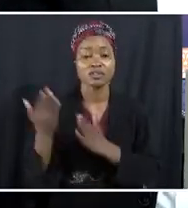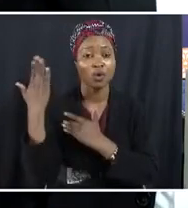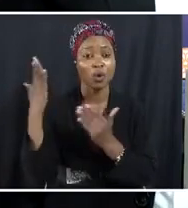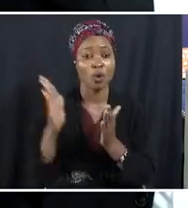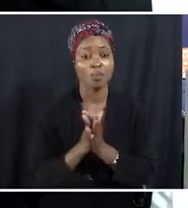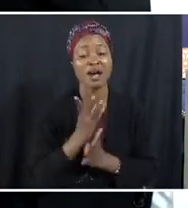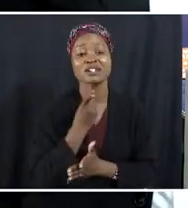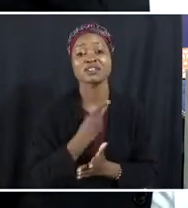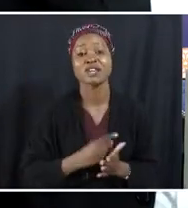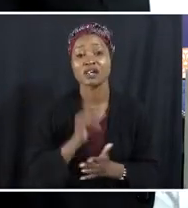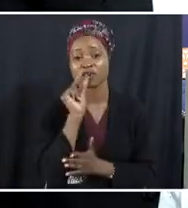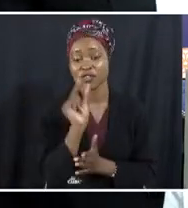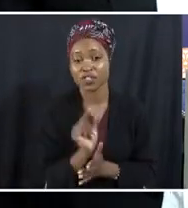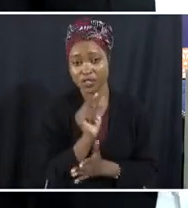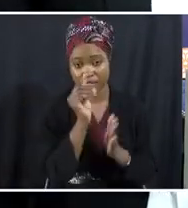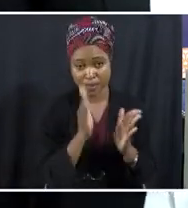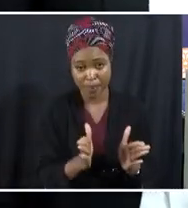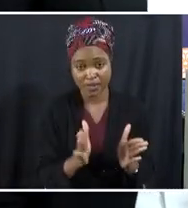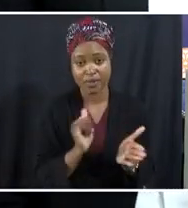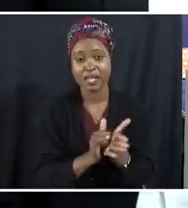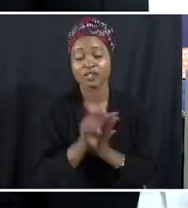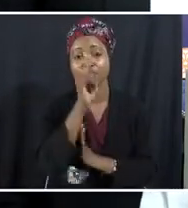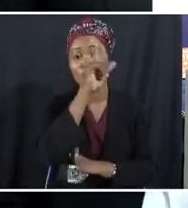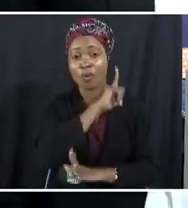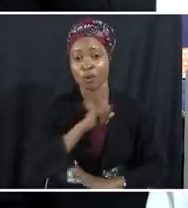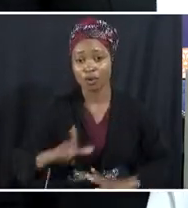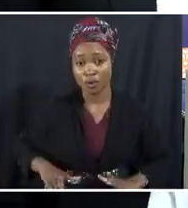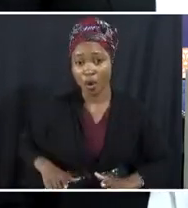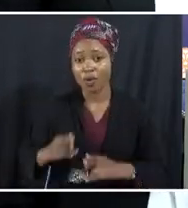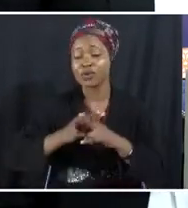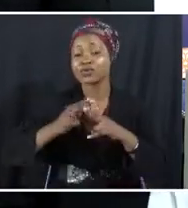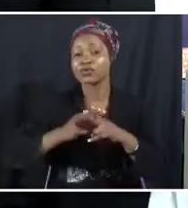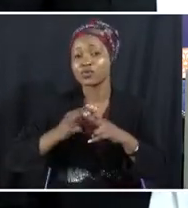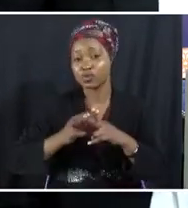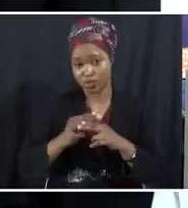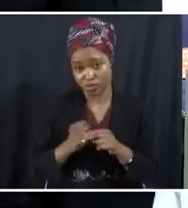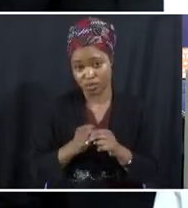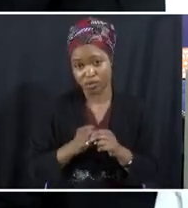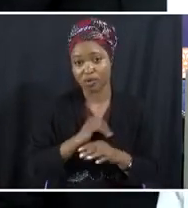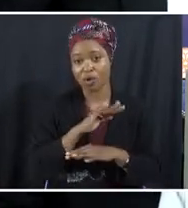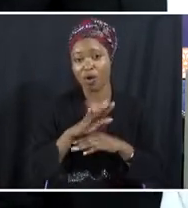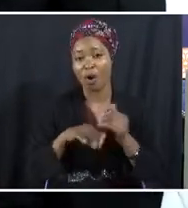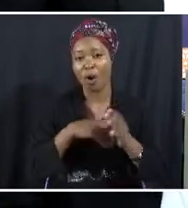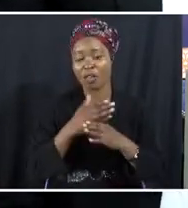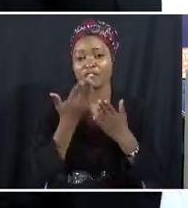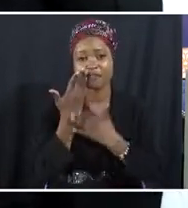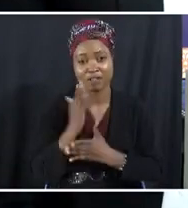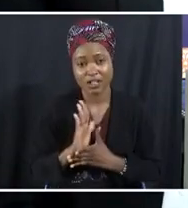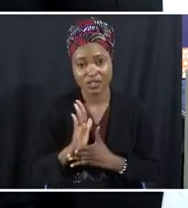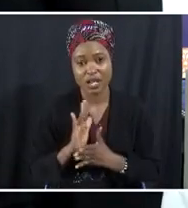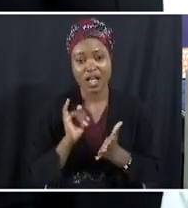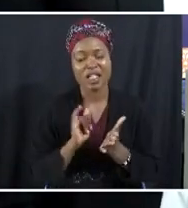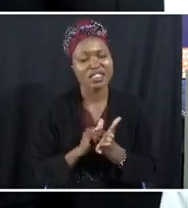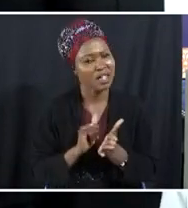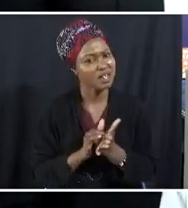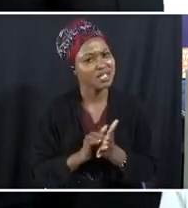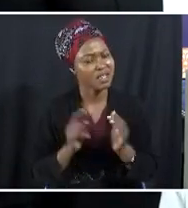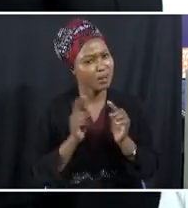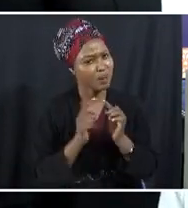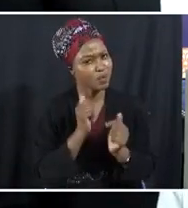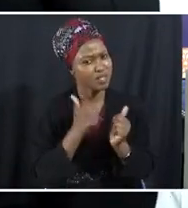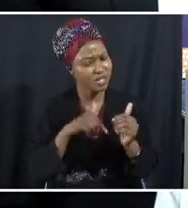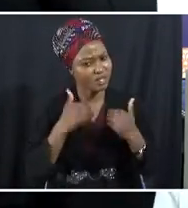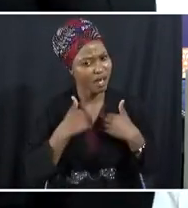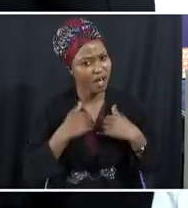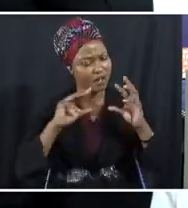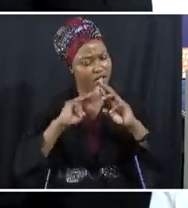and the desire of everyone that, Lord, soon everything shall be over. That the pain that you go through in